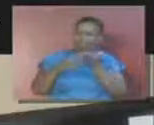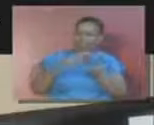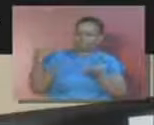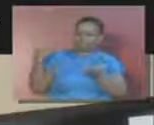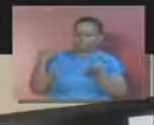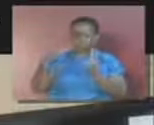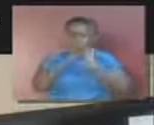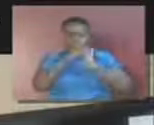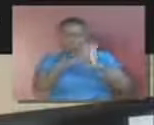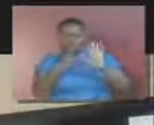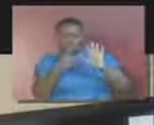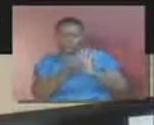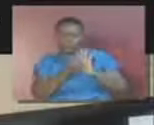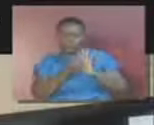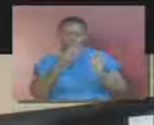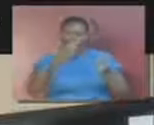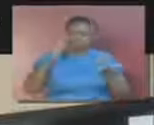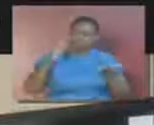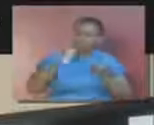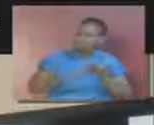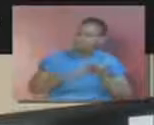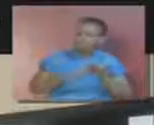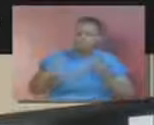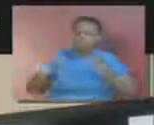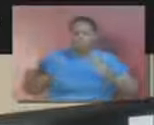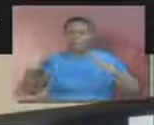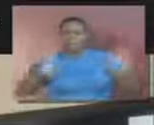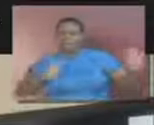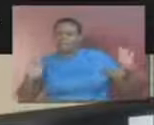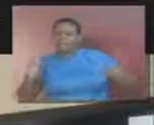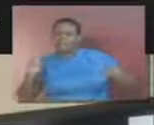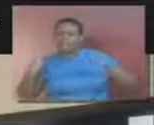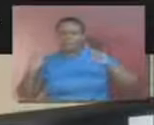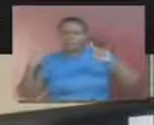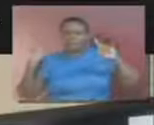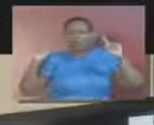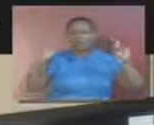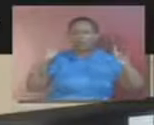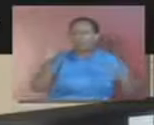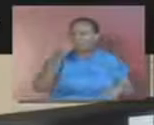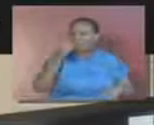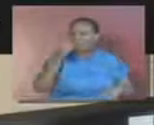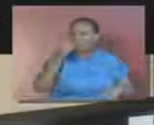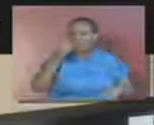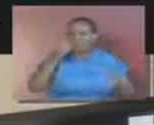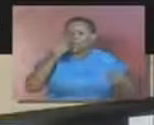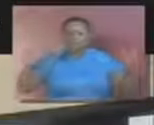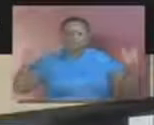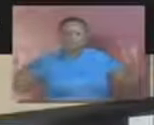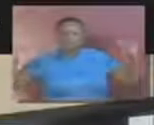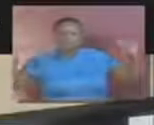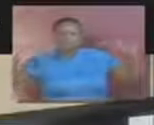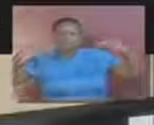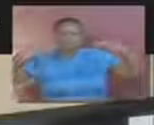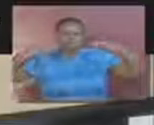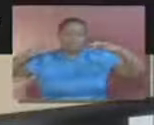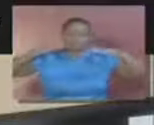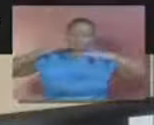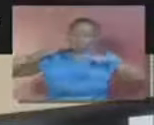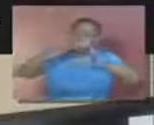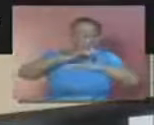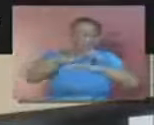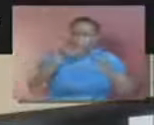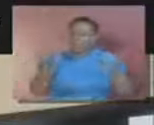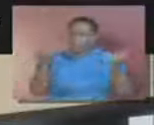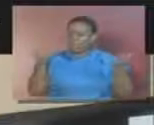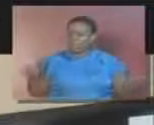was brought to you about food vending sites. And is it now that roadside vending is on the radar